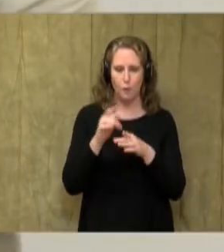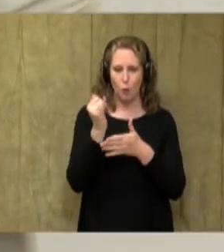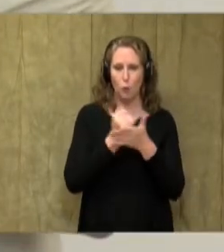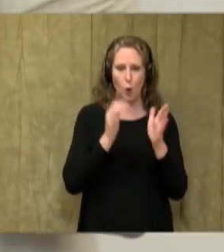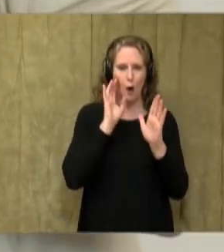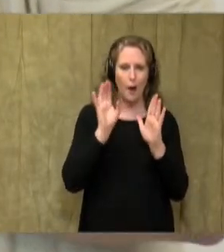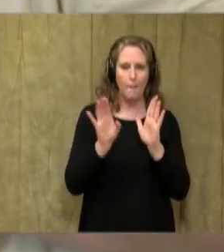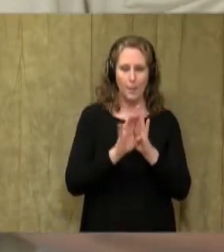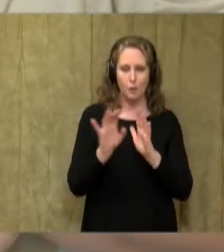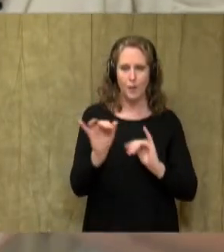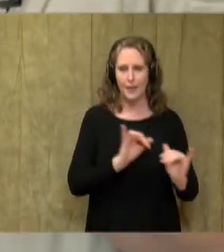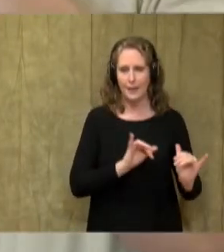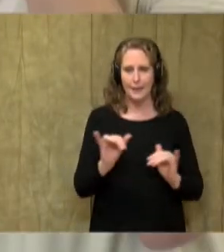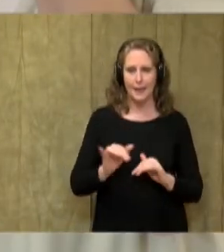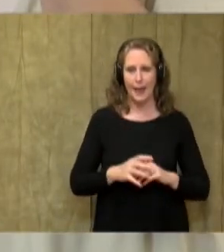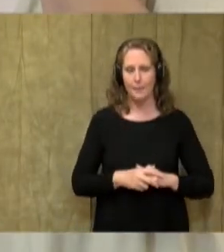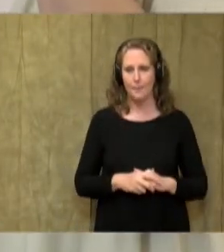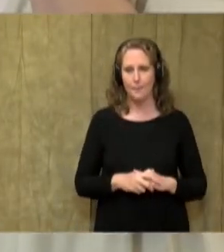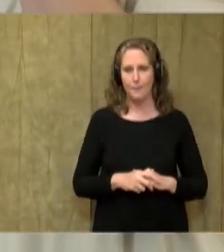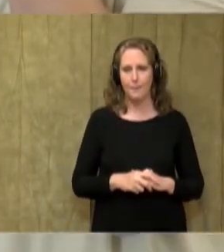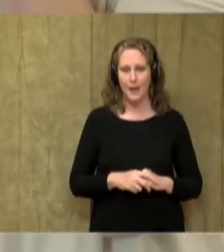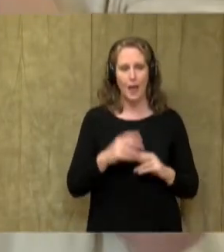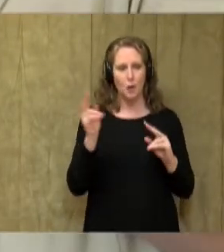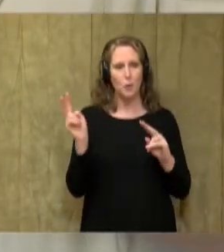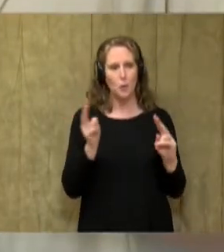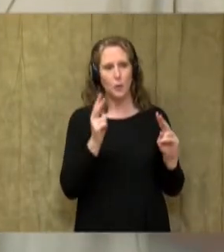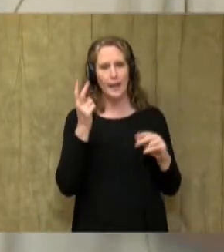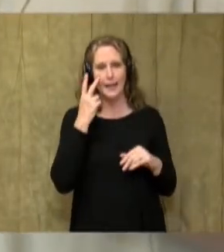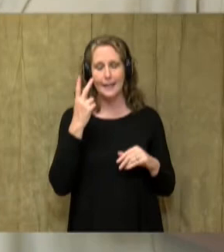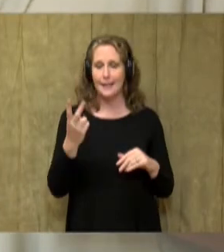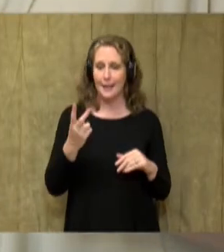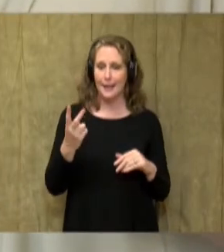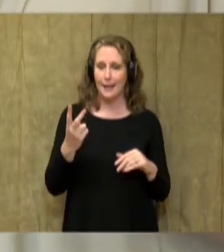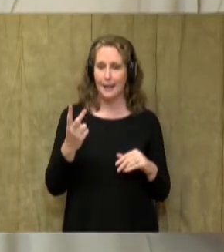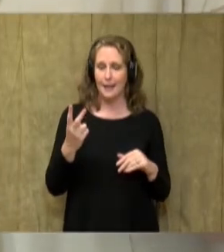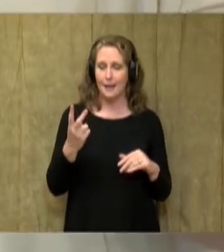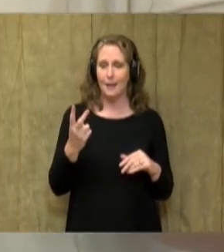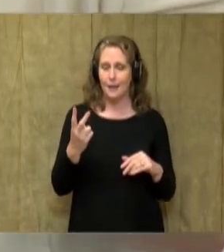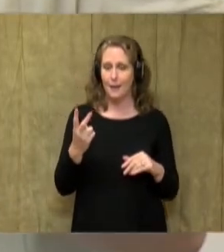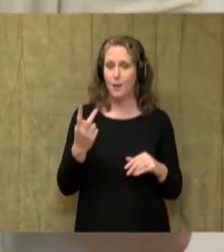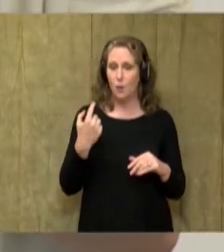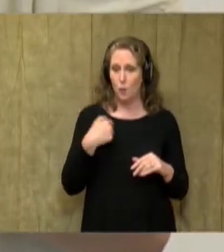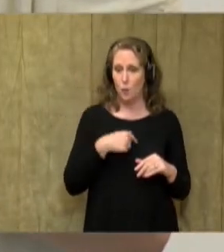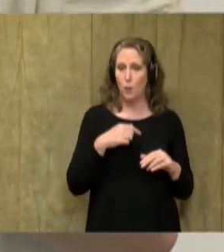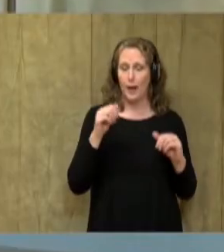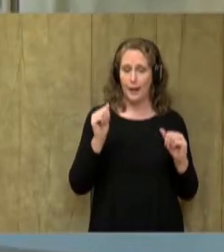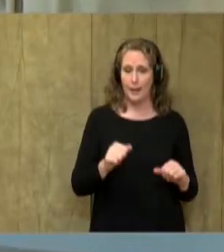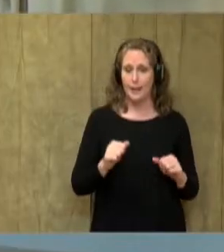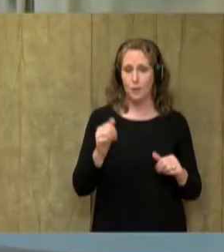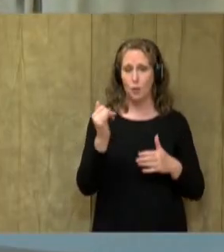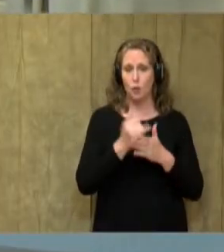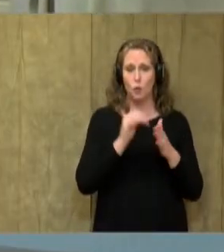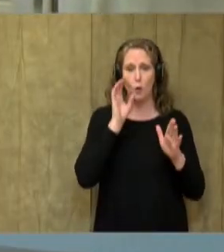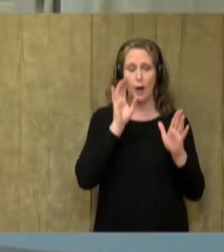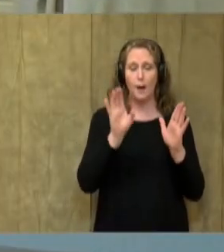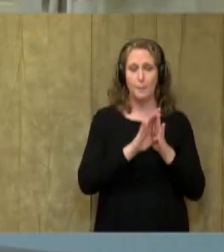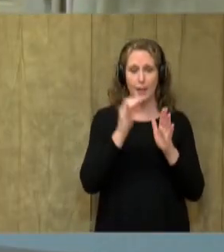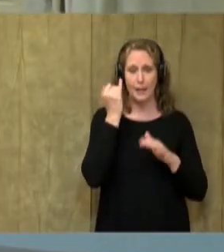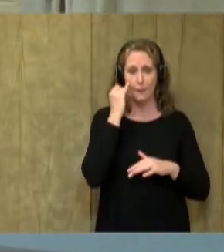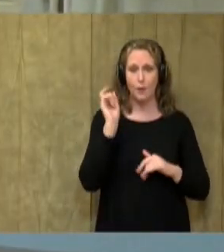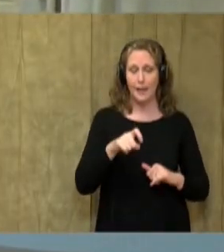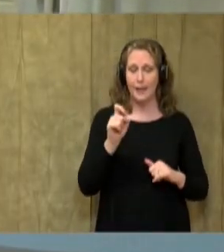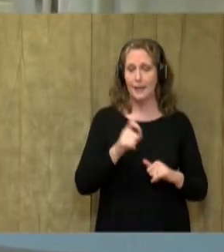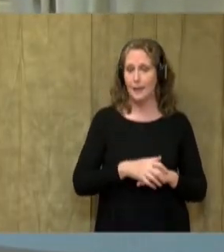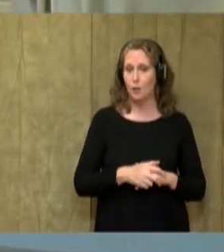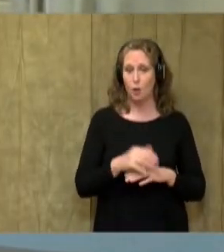drawing a picture of those base 10 blocks. So you can look up here and see that we would be able to draw a picture if we needed to. We